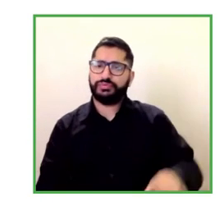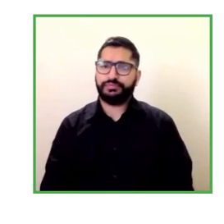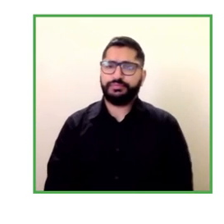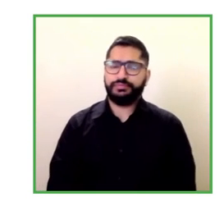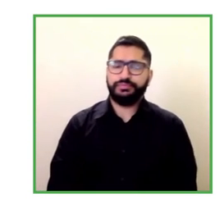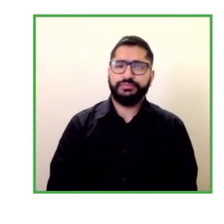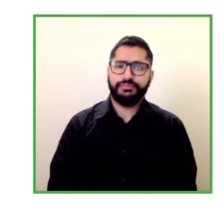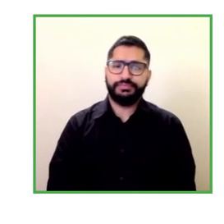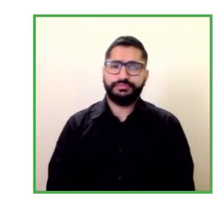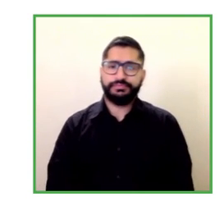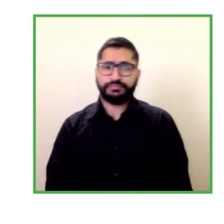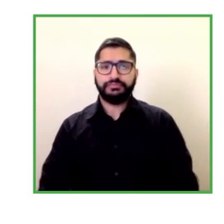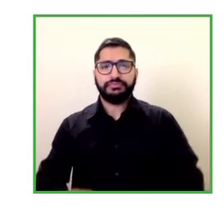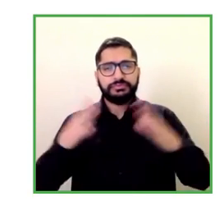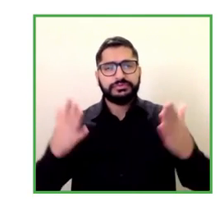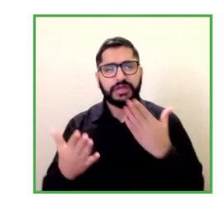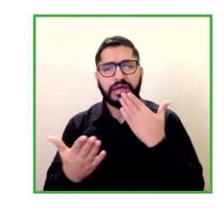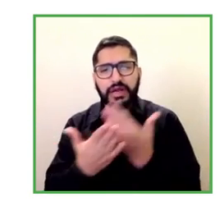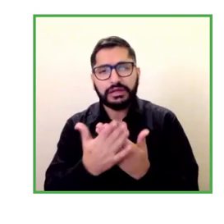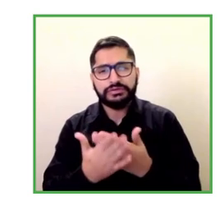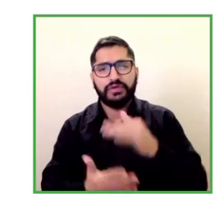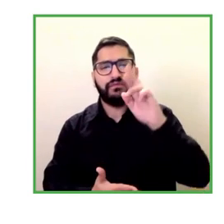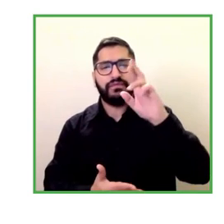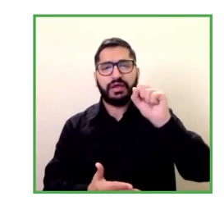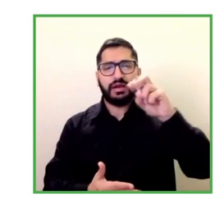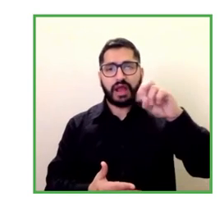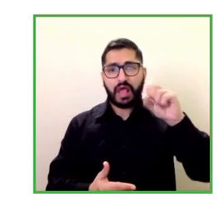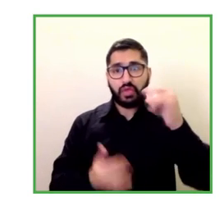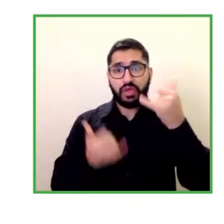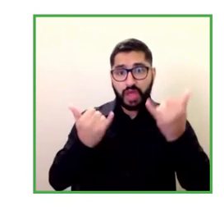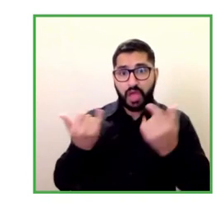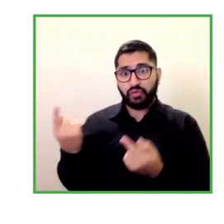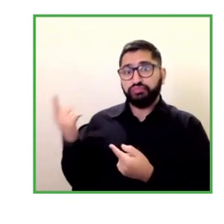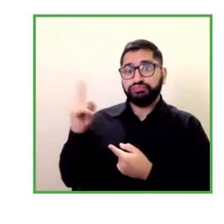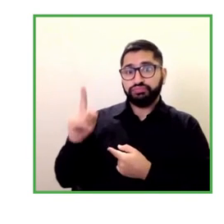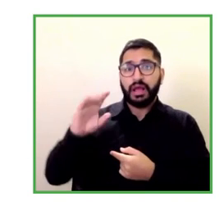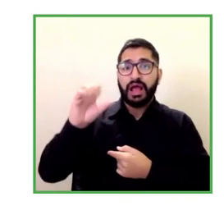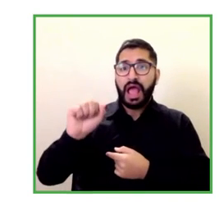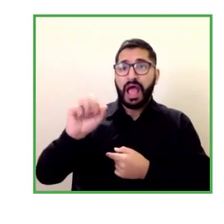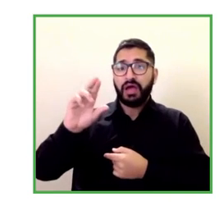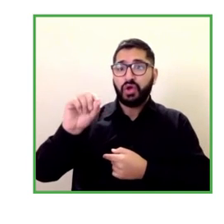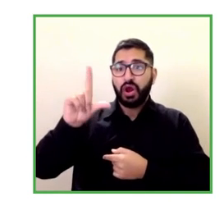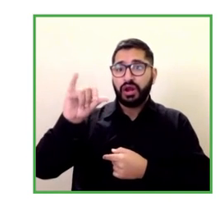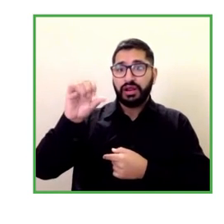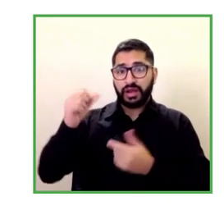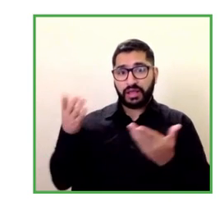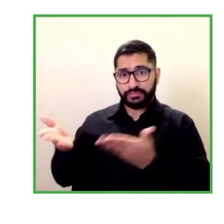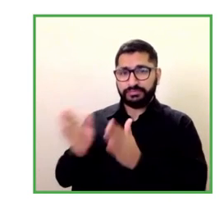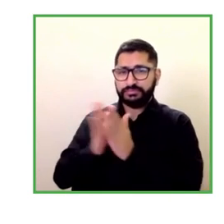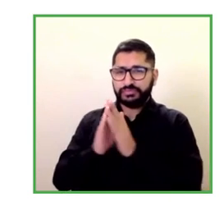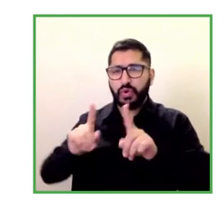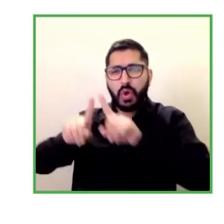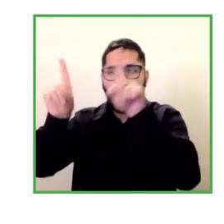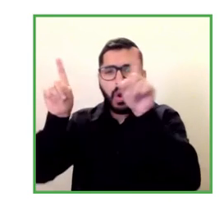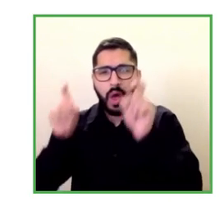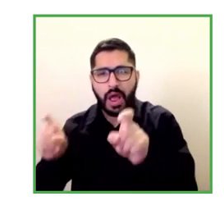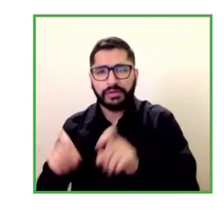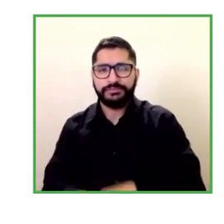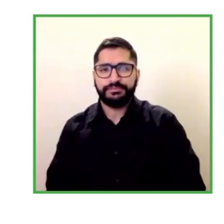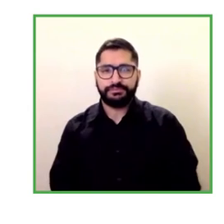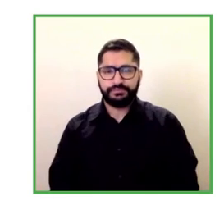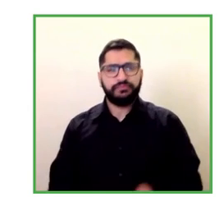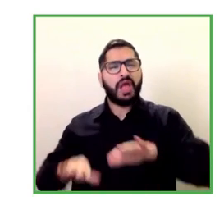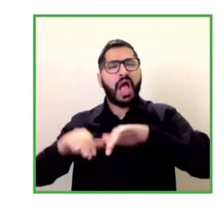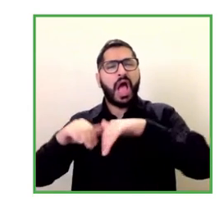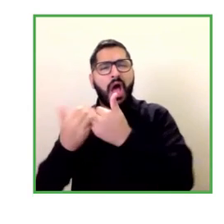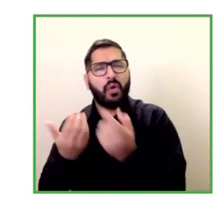Thank you so much, Fernando. Now we continue with Carolina. I wanted to ask you, how have people with disabilities have been